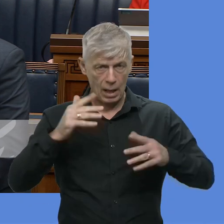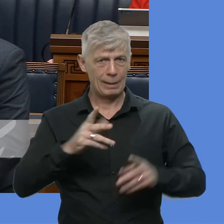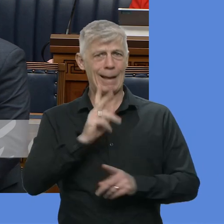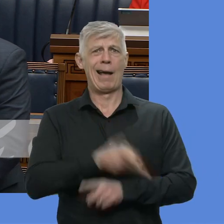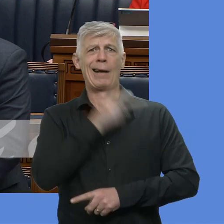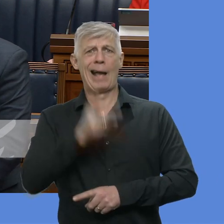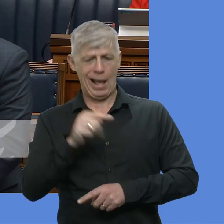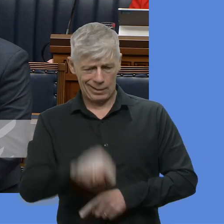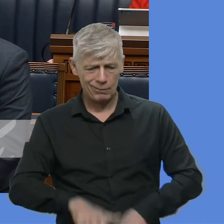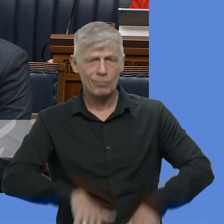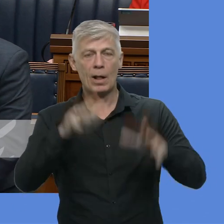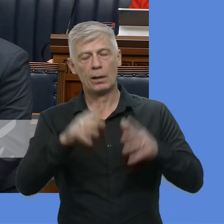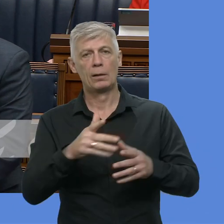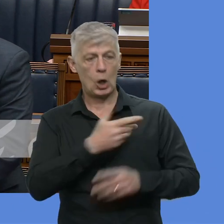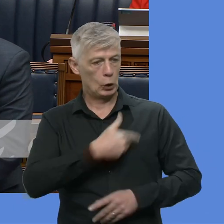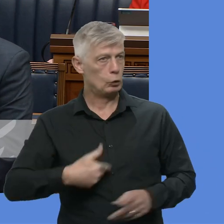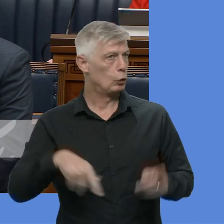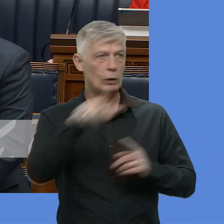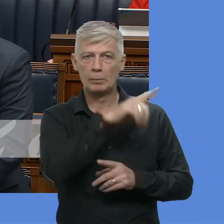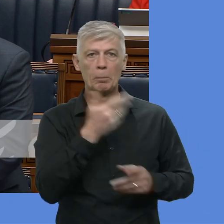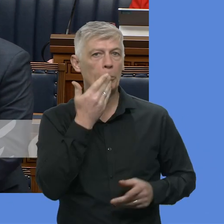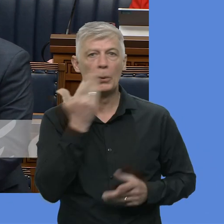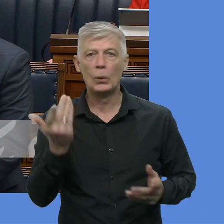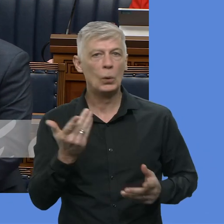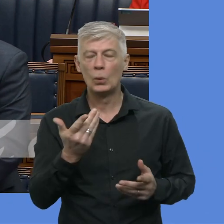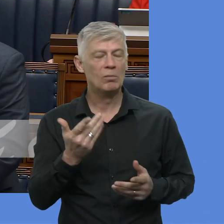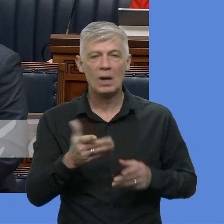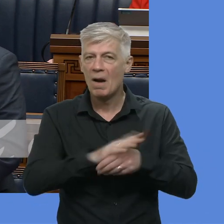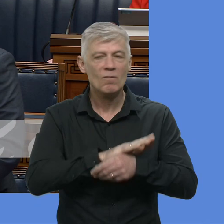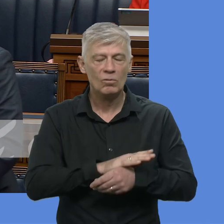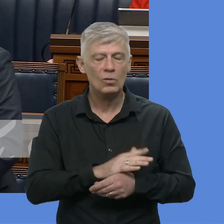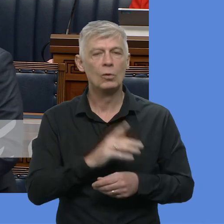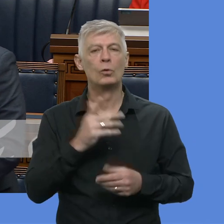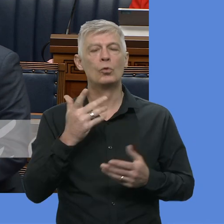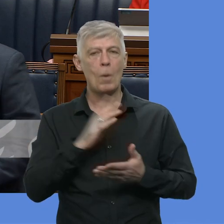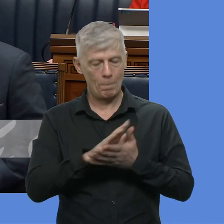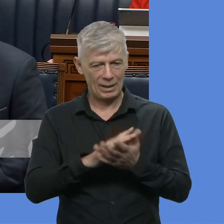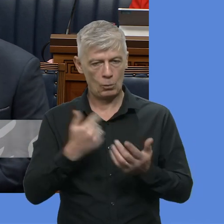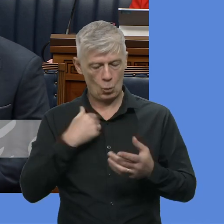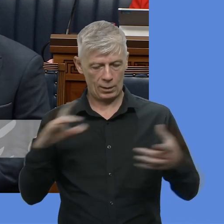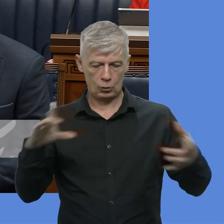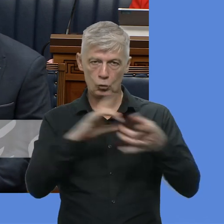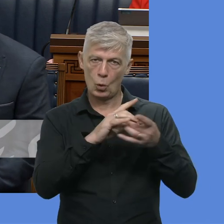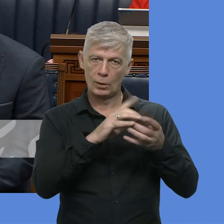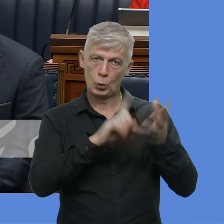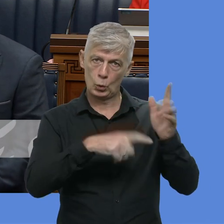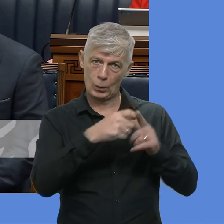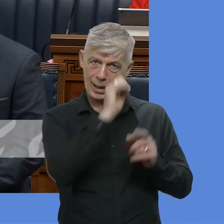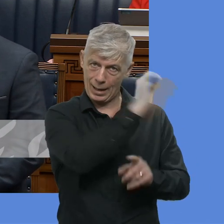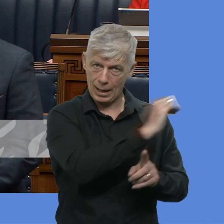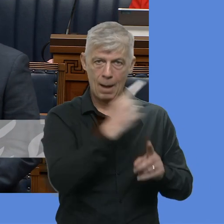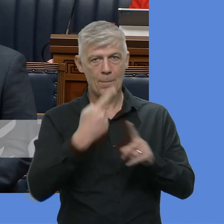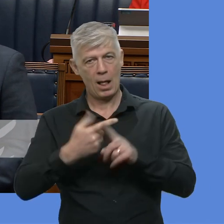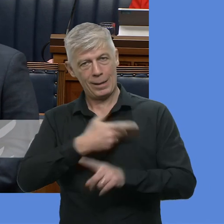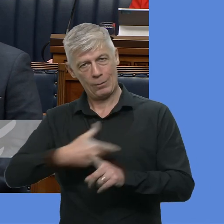can be in securing flood insurance. FloodRe is a joint initiative between the UK Government and insurers, which will